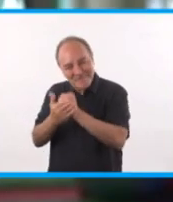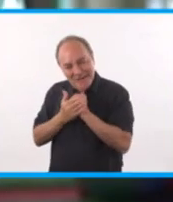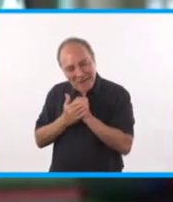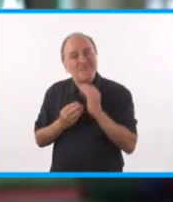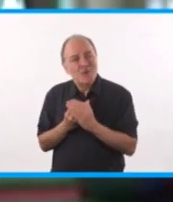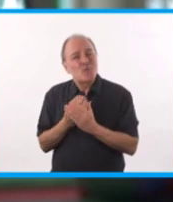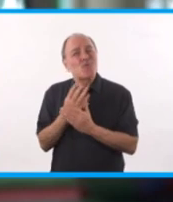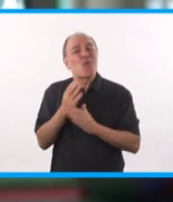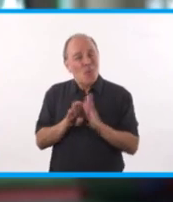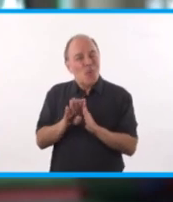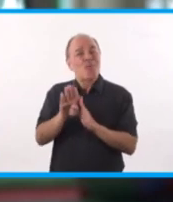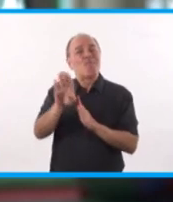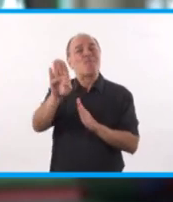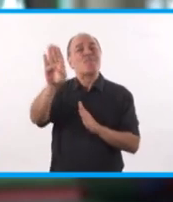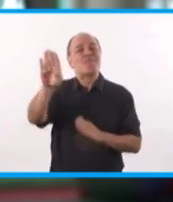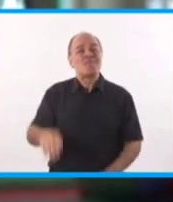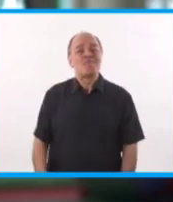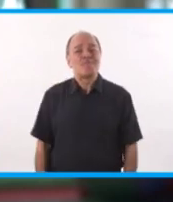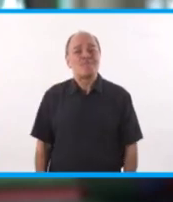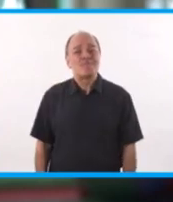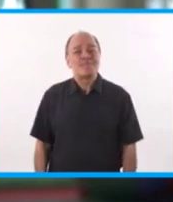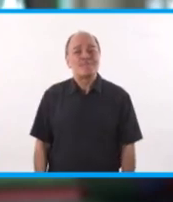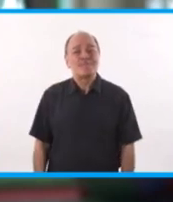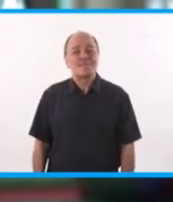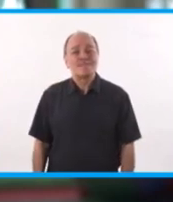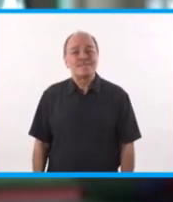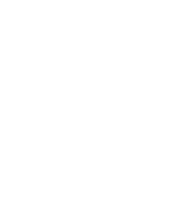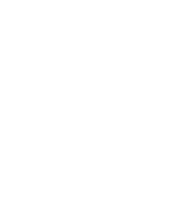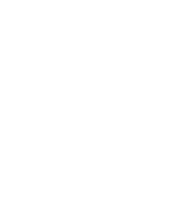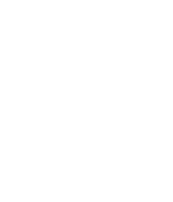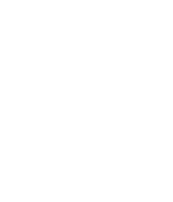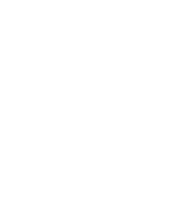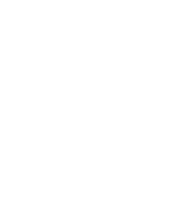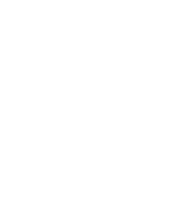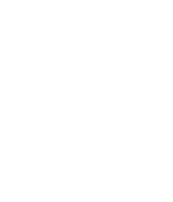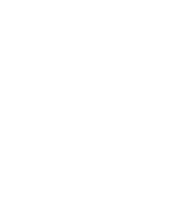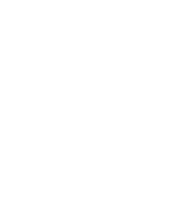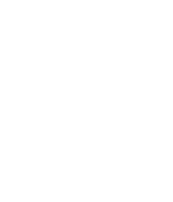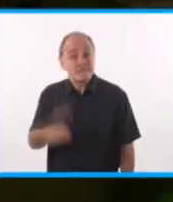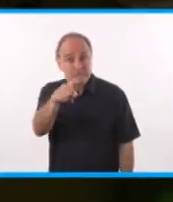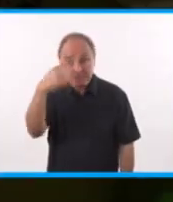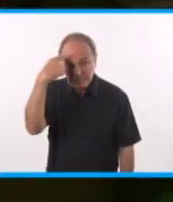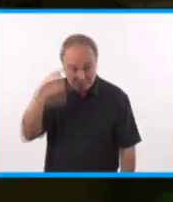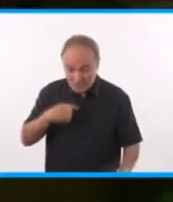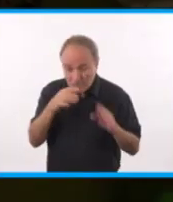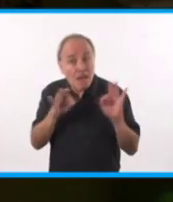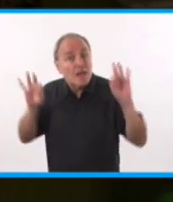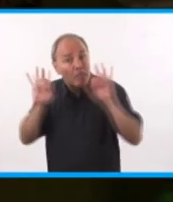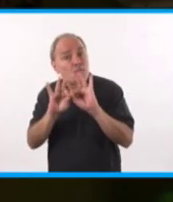This makes me feel safe and helps me learn and develop. Principle 6 I